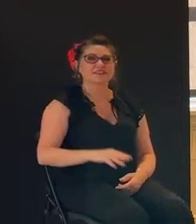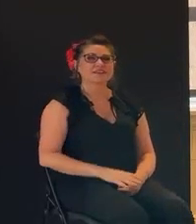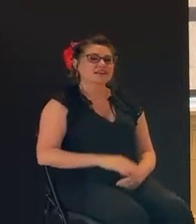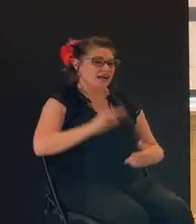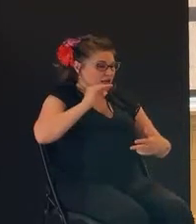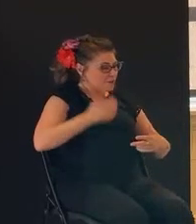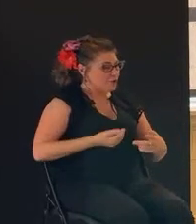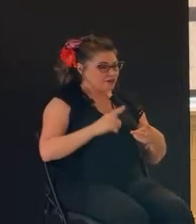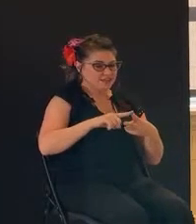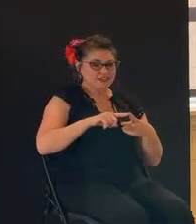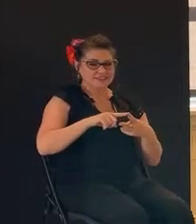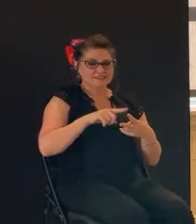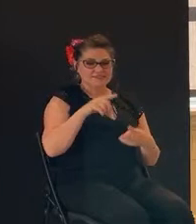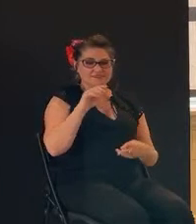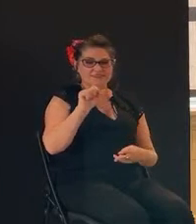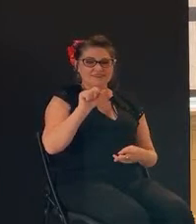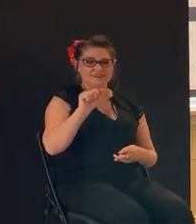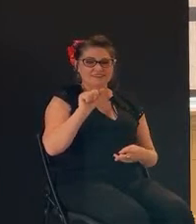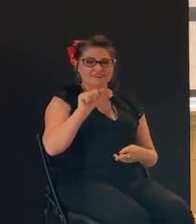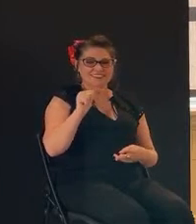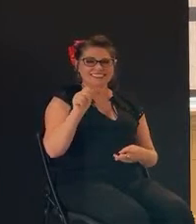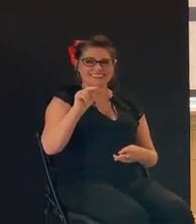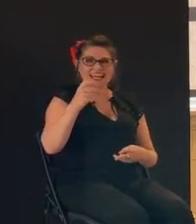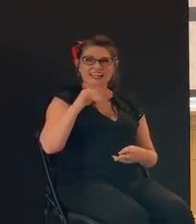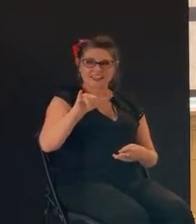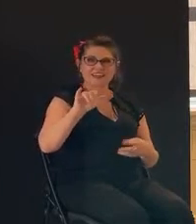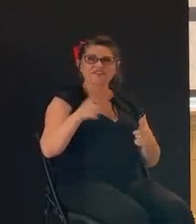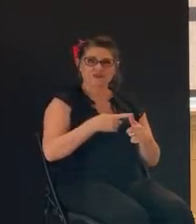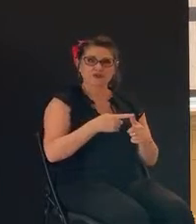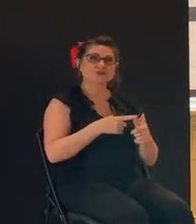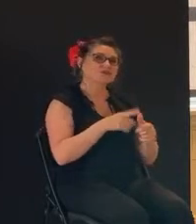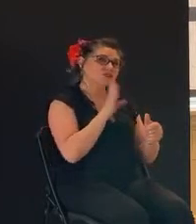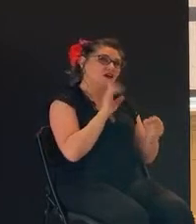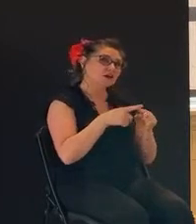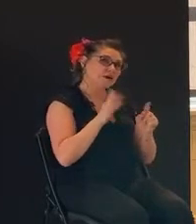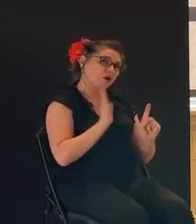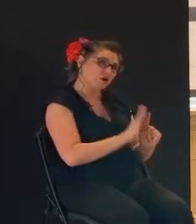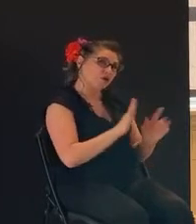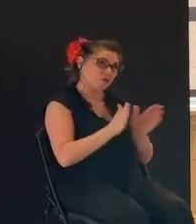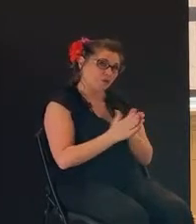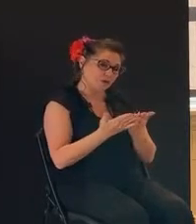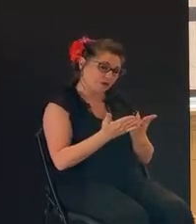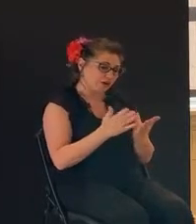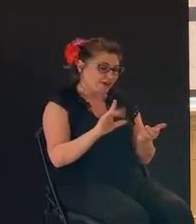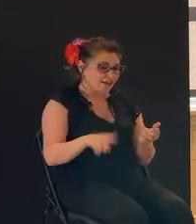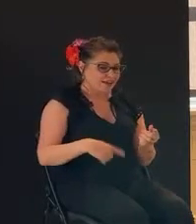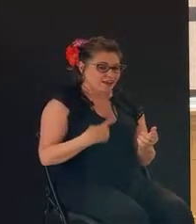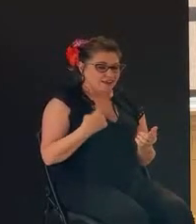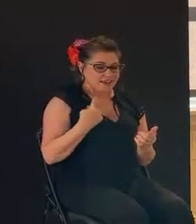first to talk about her book and the geological